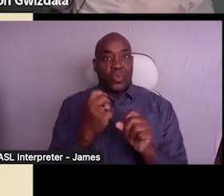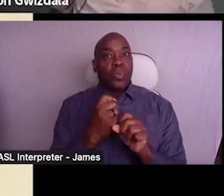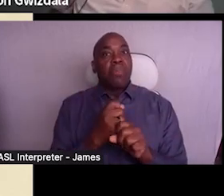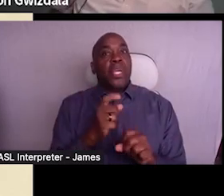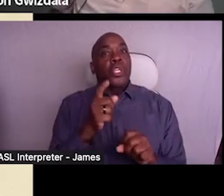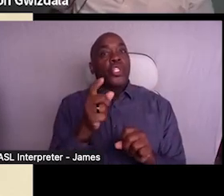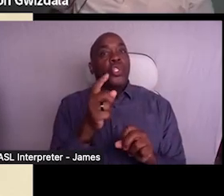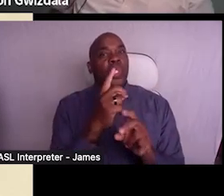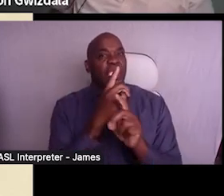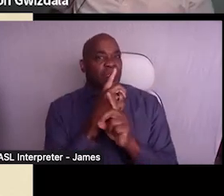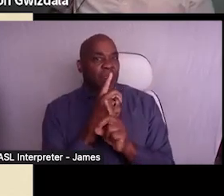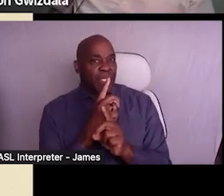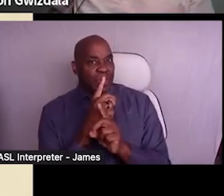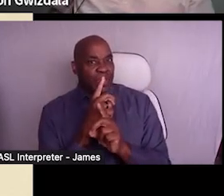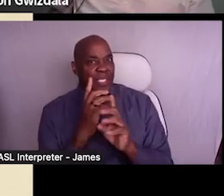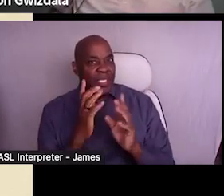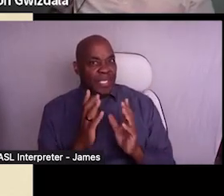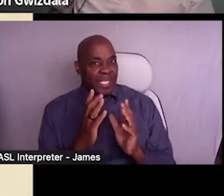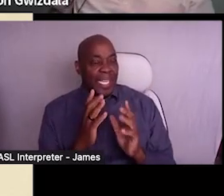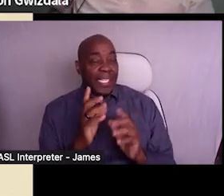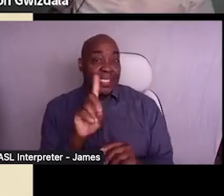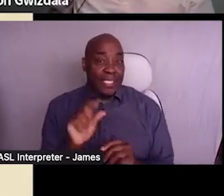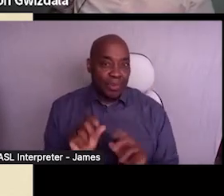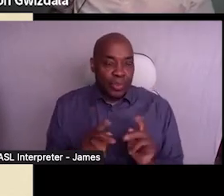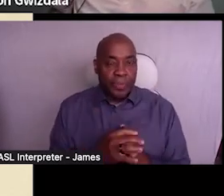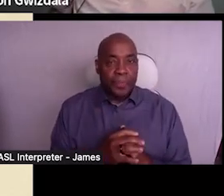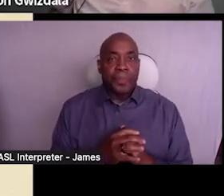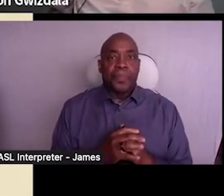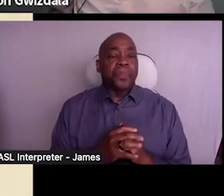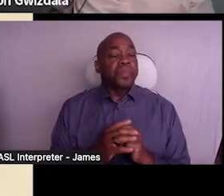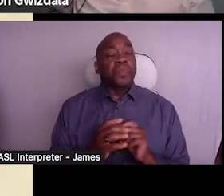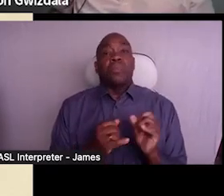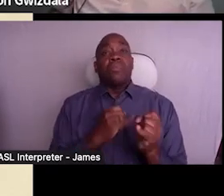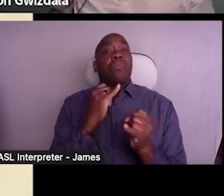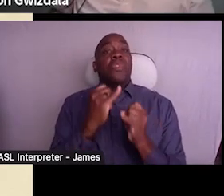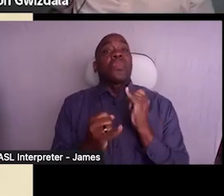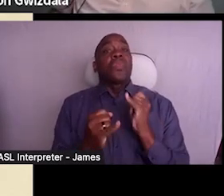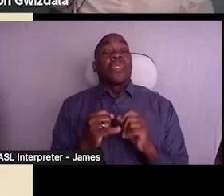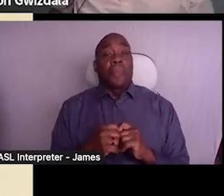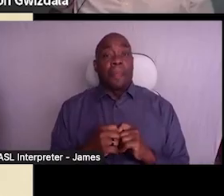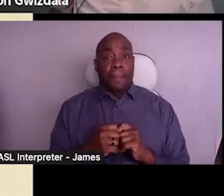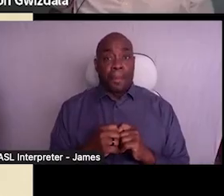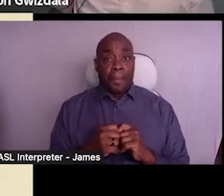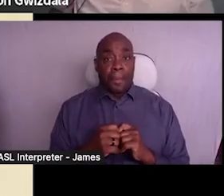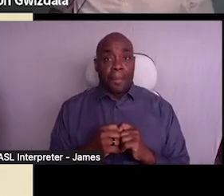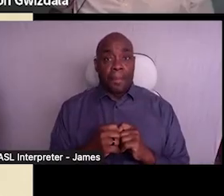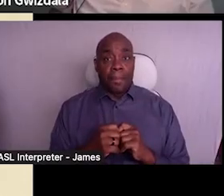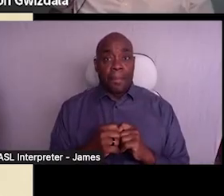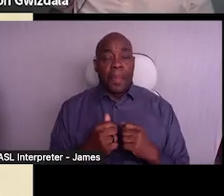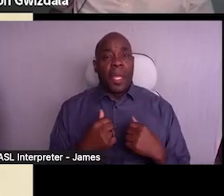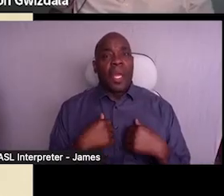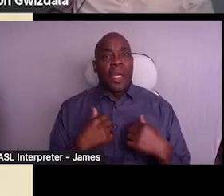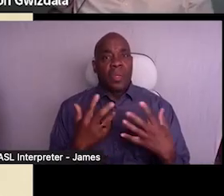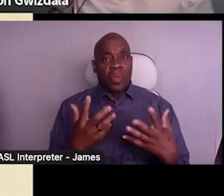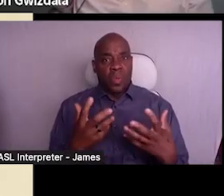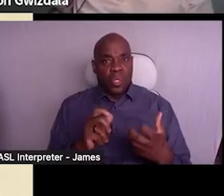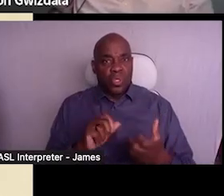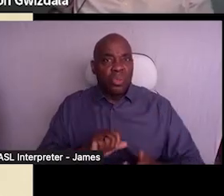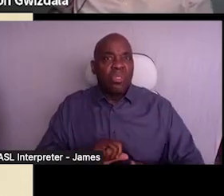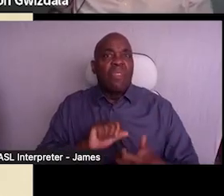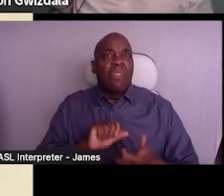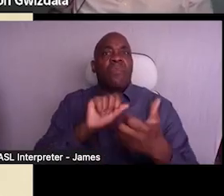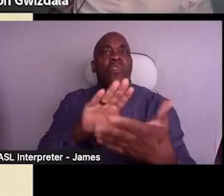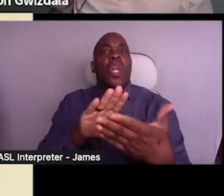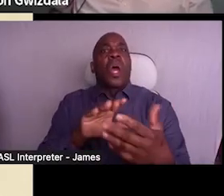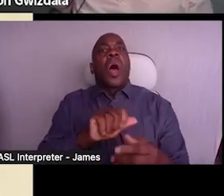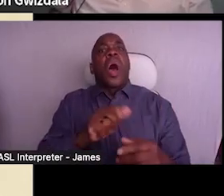the disabled person. And finally, I want to confront one other